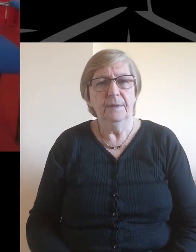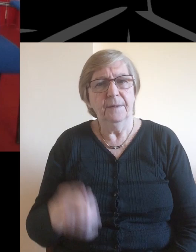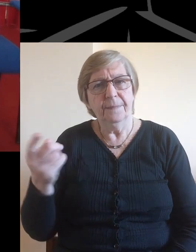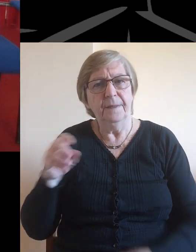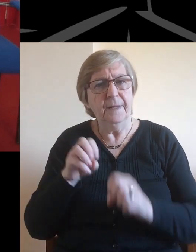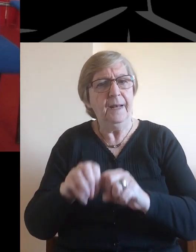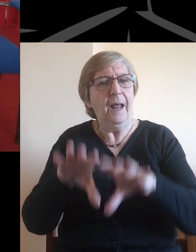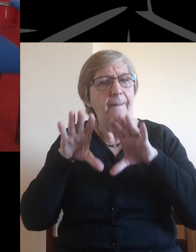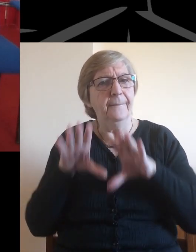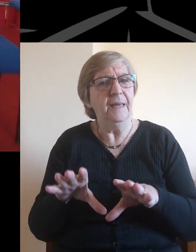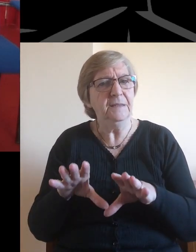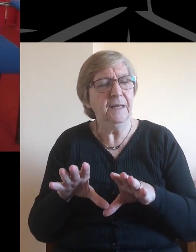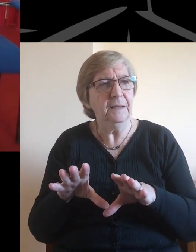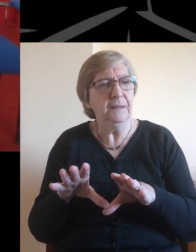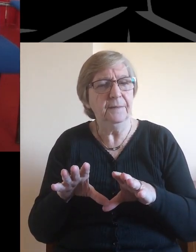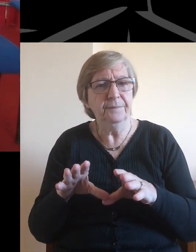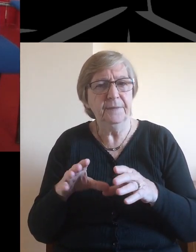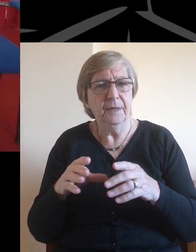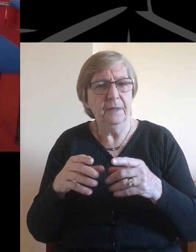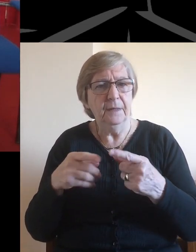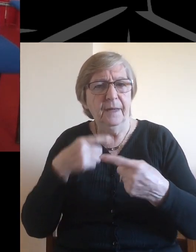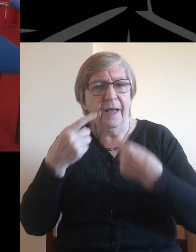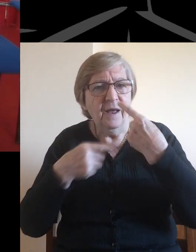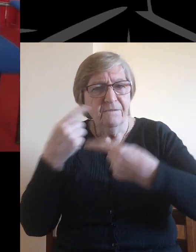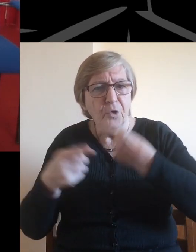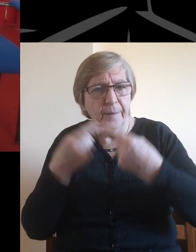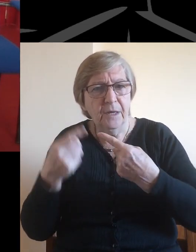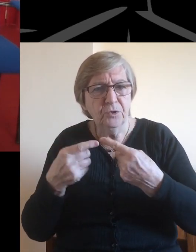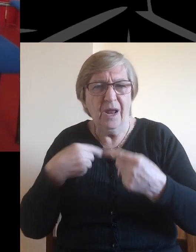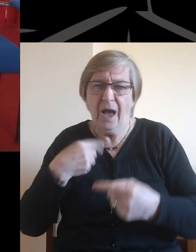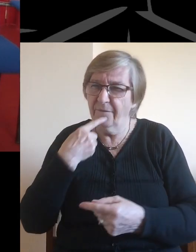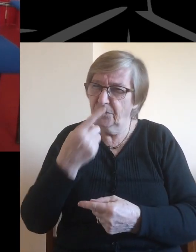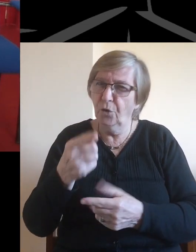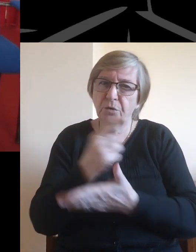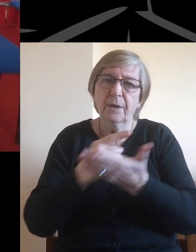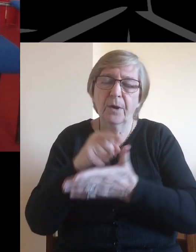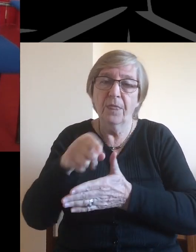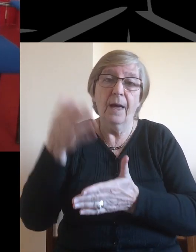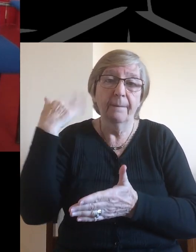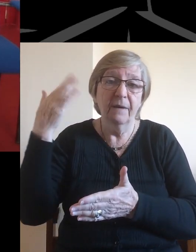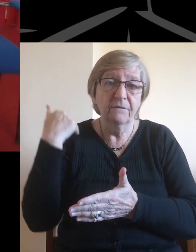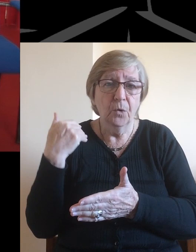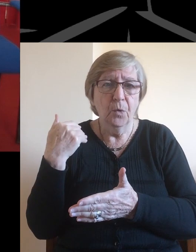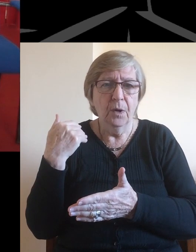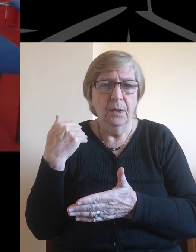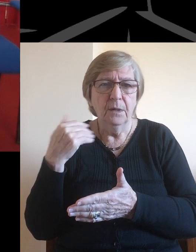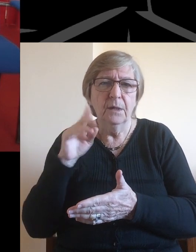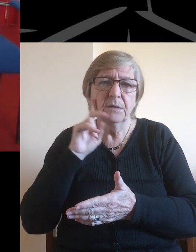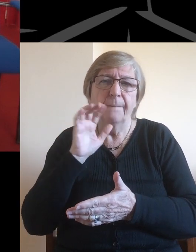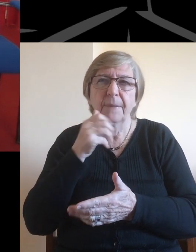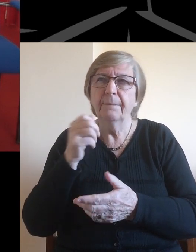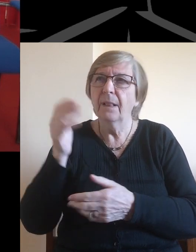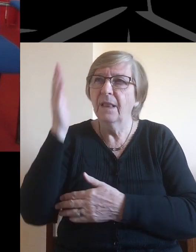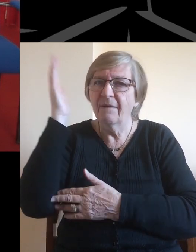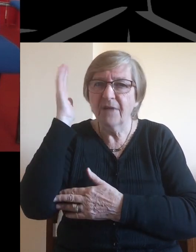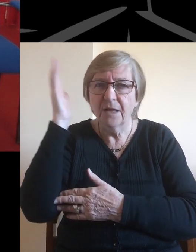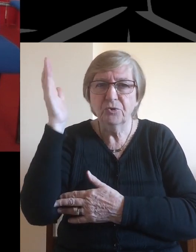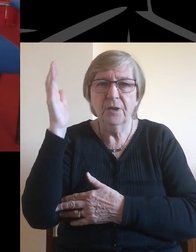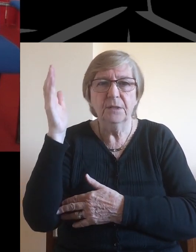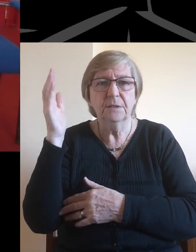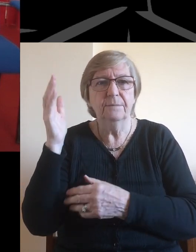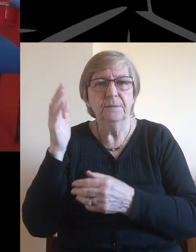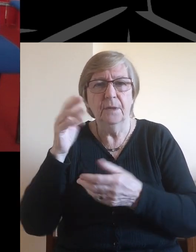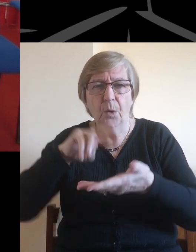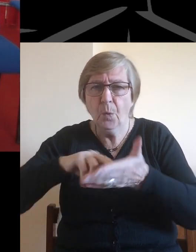an amazing set of figures that I've mentioned before in services, worked out a number of years ago by folks in Evangelism